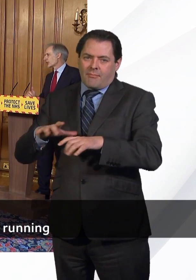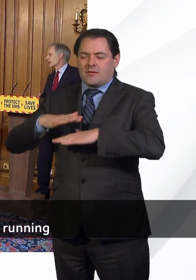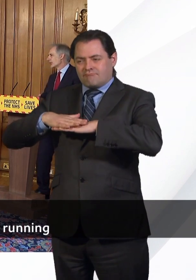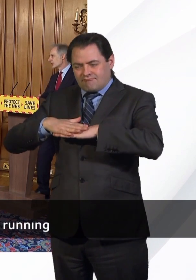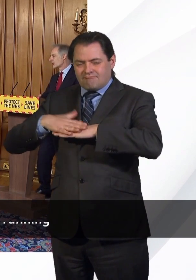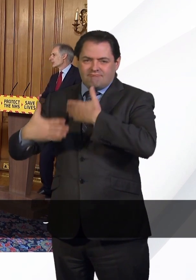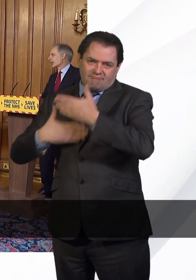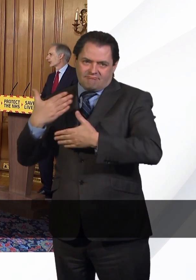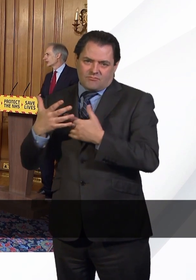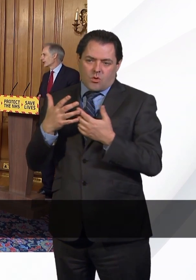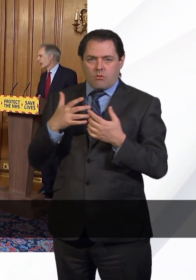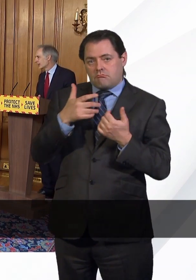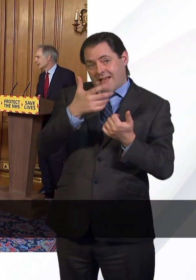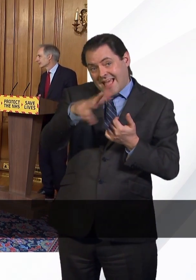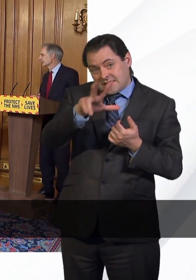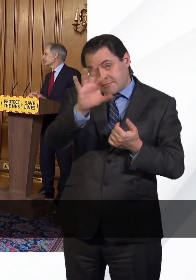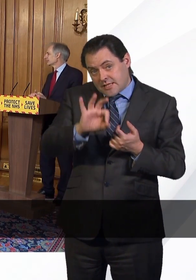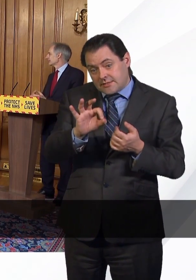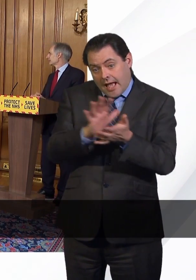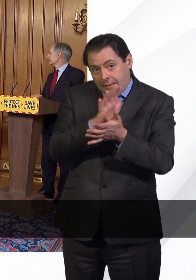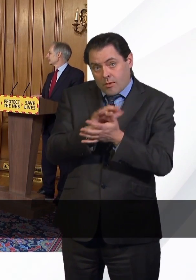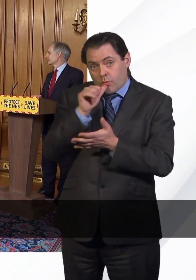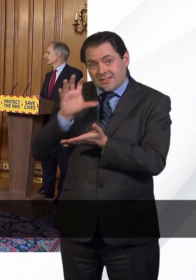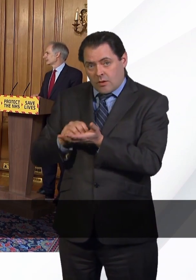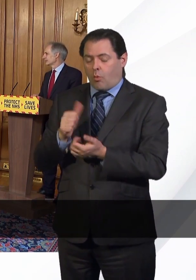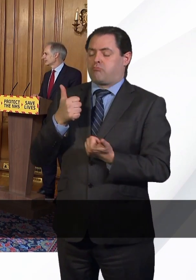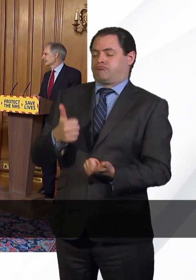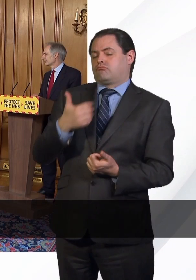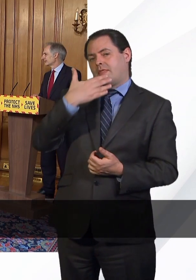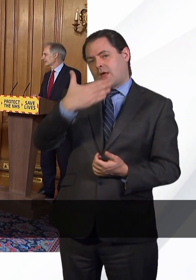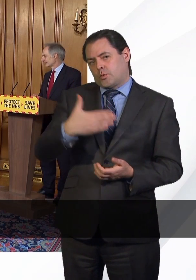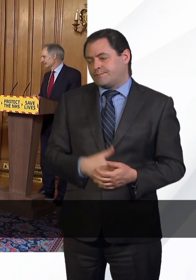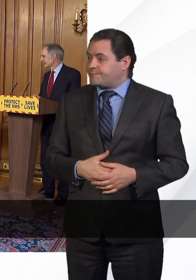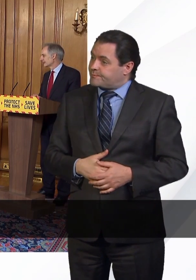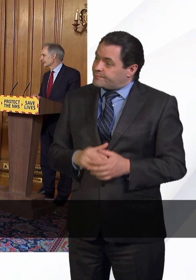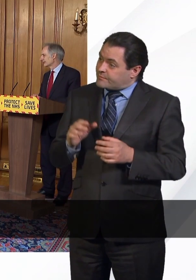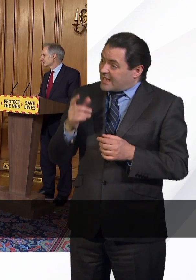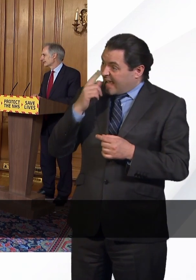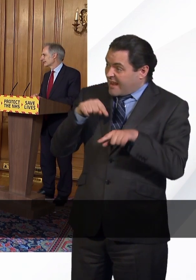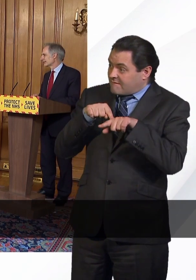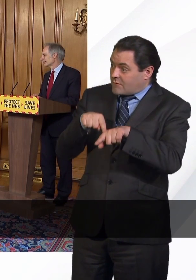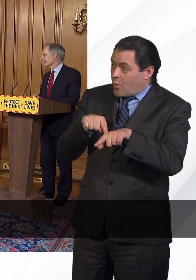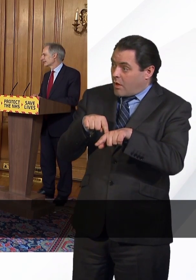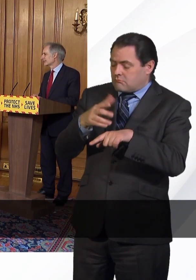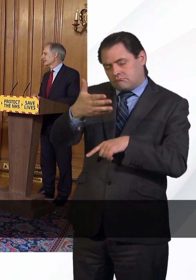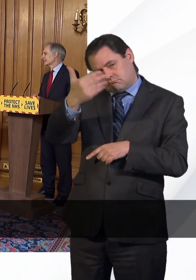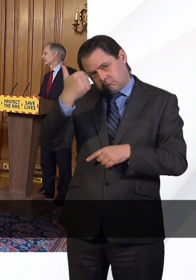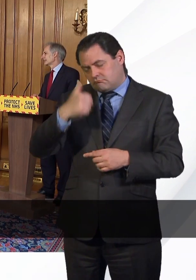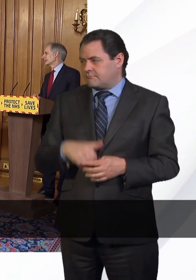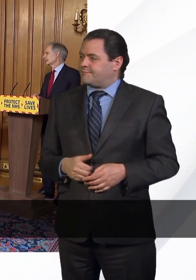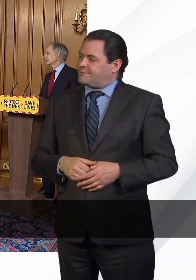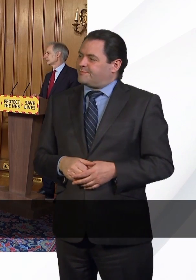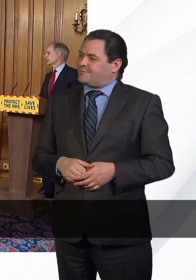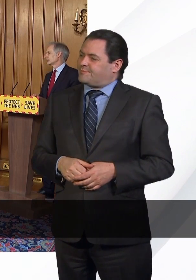is extremely encouraging, so thank you. Does that answer your questions, Oliver? It does, yeah. Am I allowed one more follow-up? Go ahead. Fantastic.